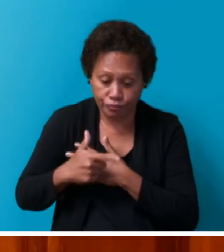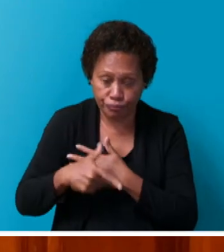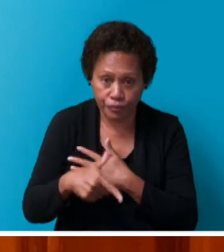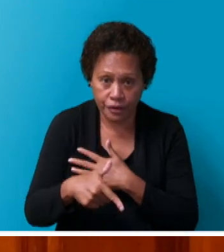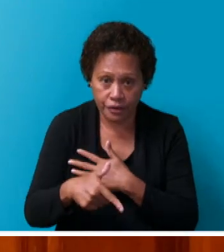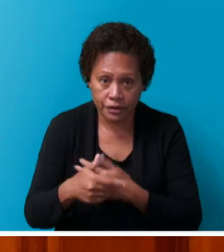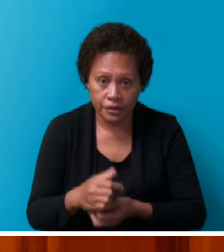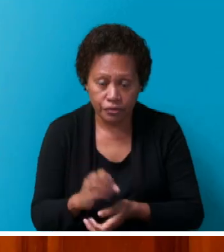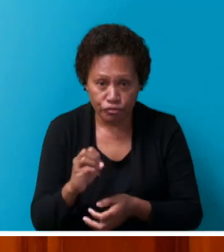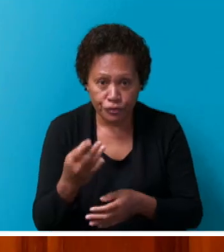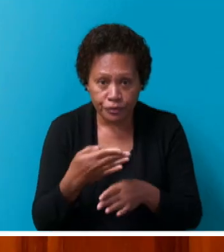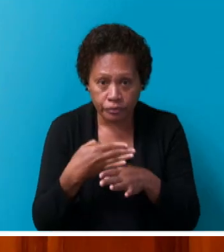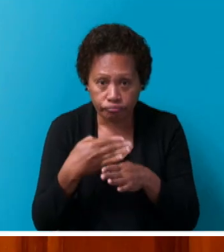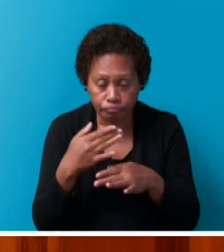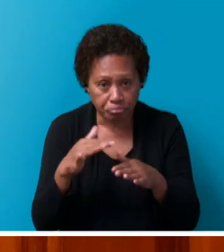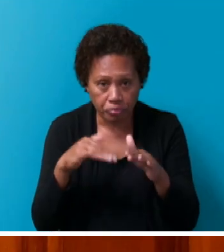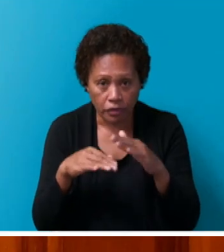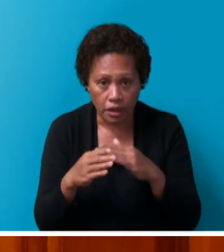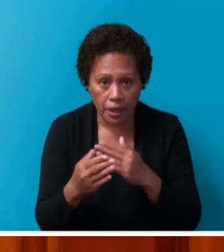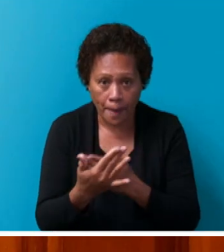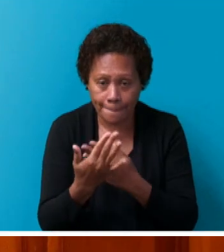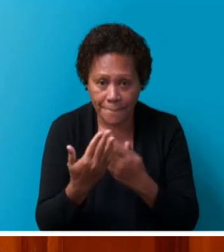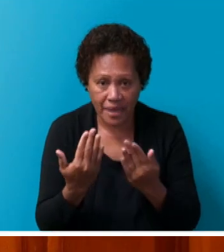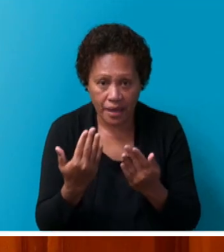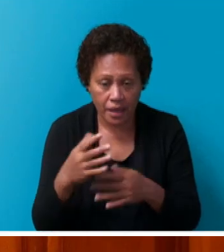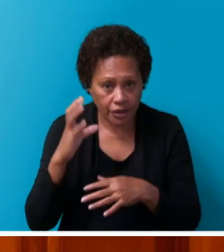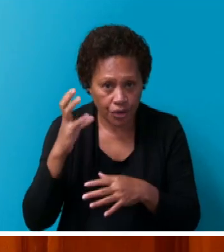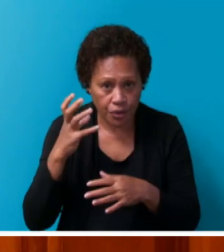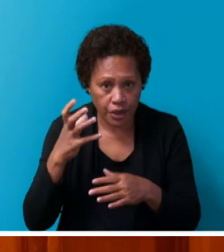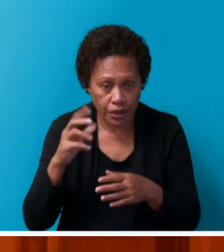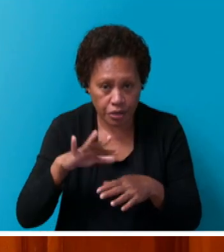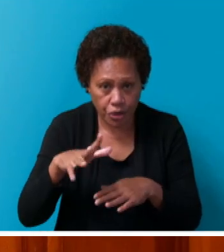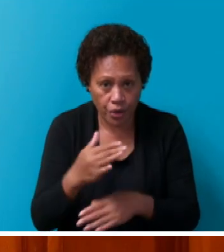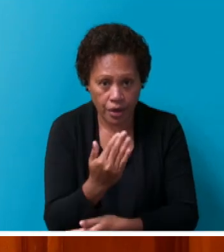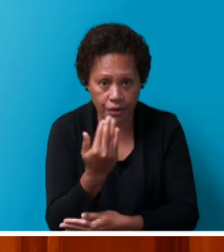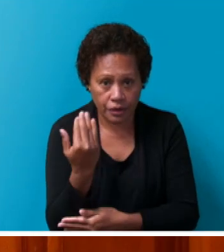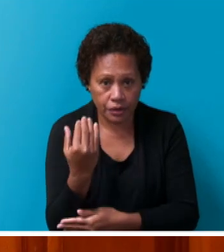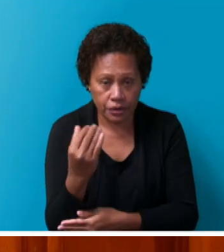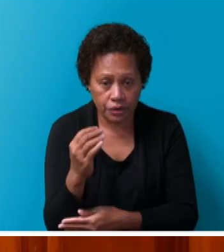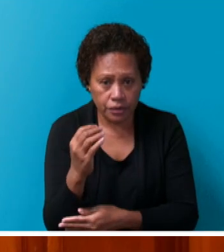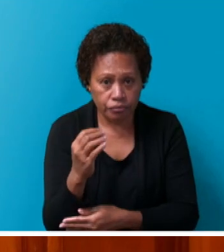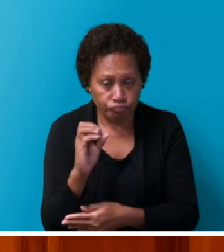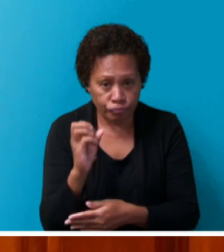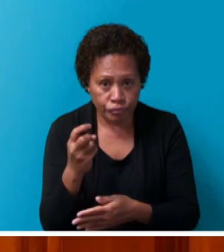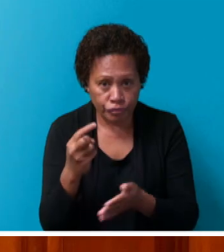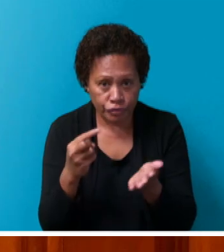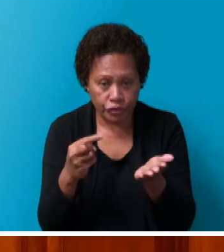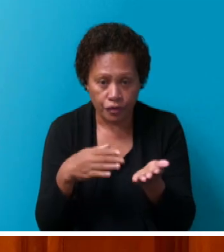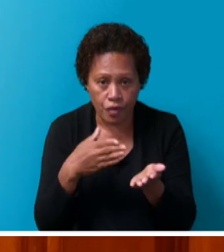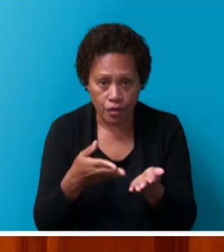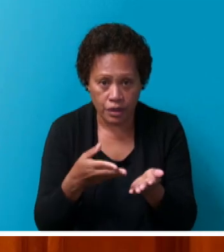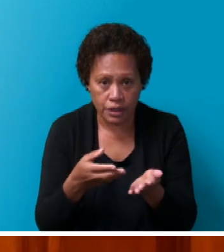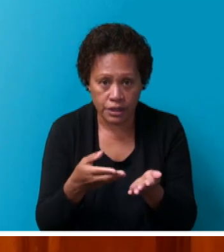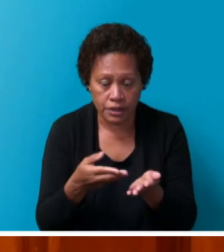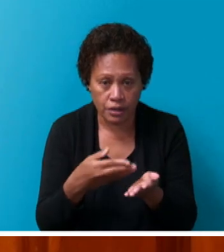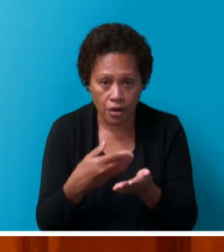Our work every day involved getting the bait stations ready on board the Argo, and then using a rigid-hulled inflatable, we took the BRUBS to different